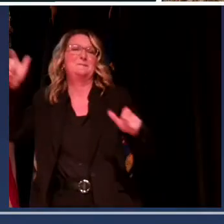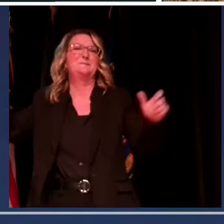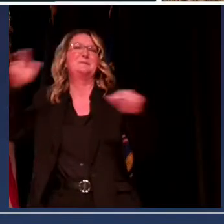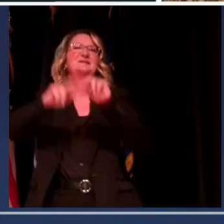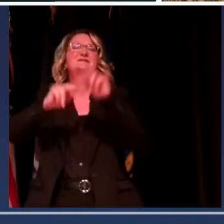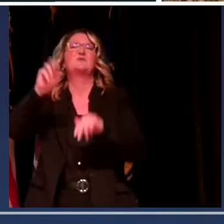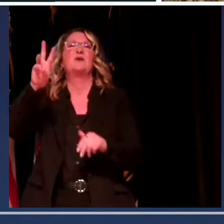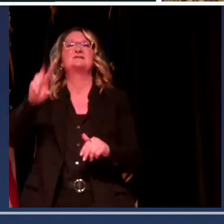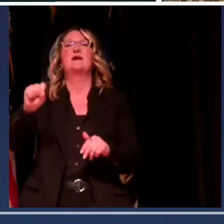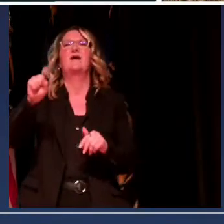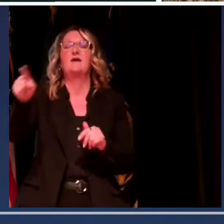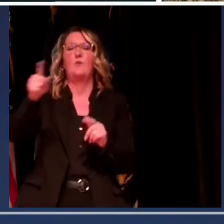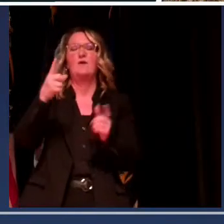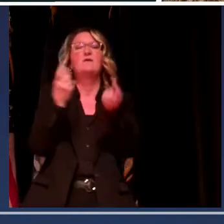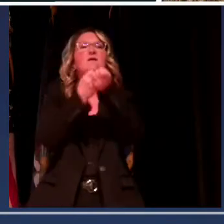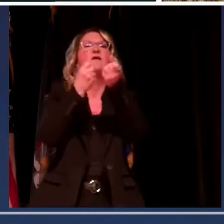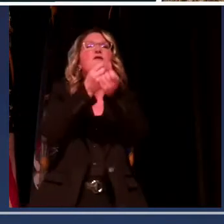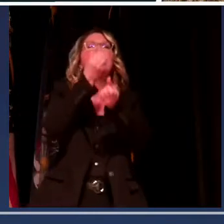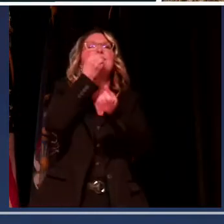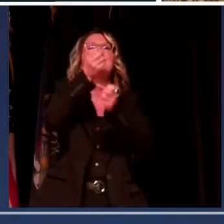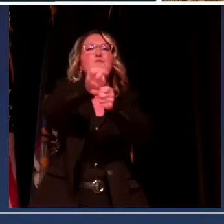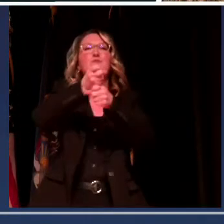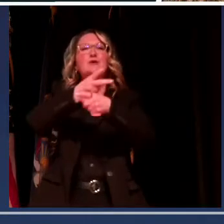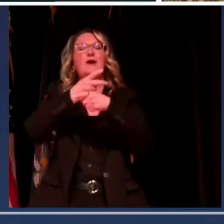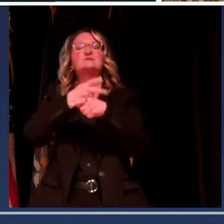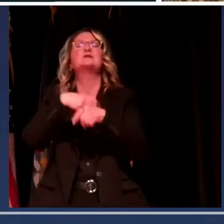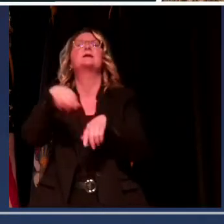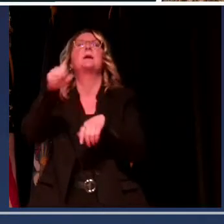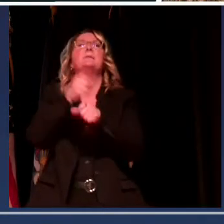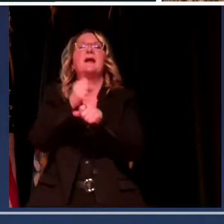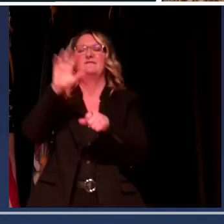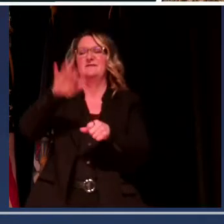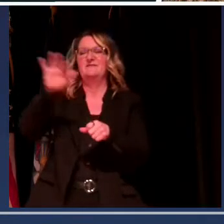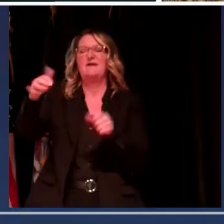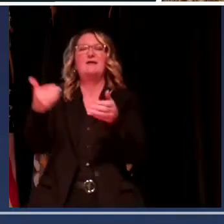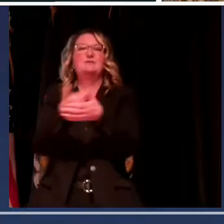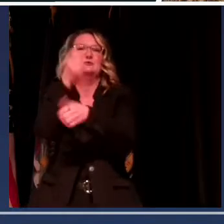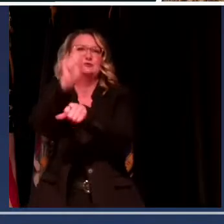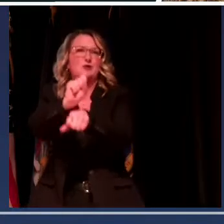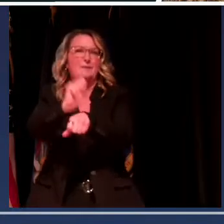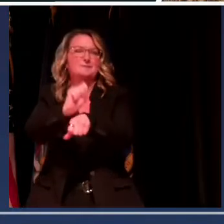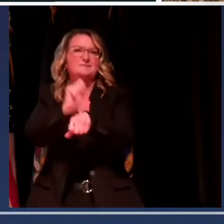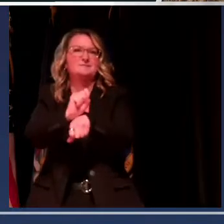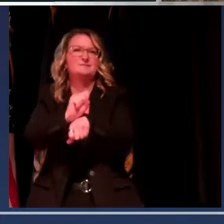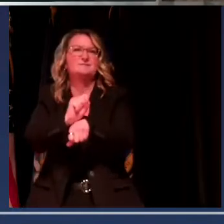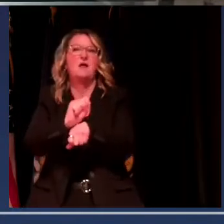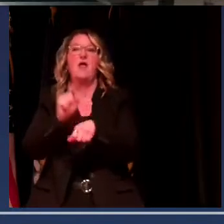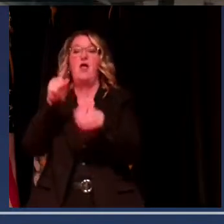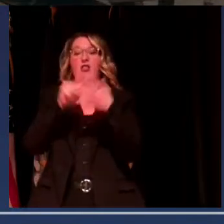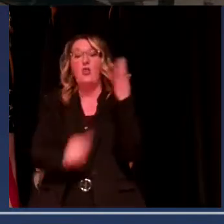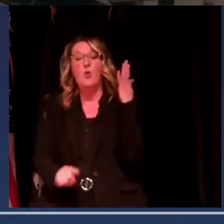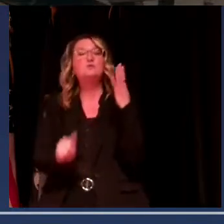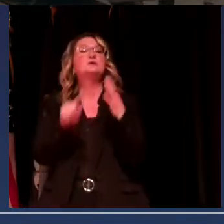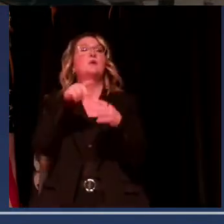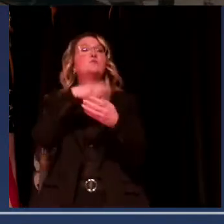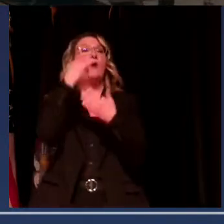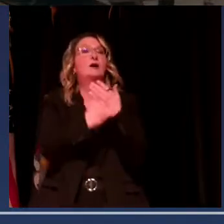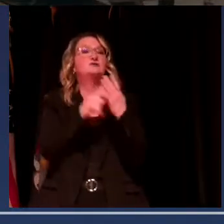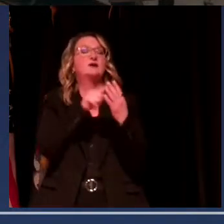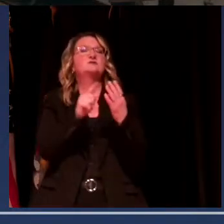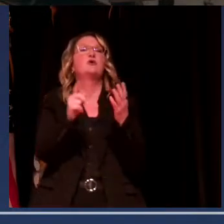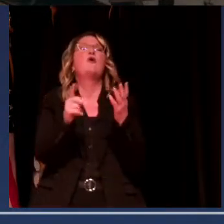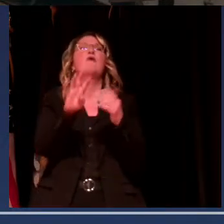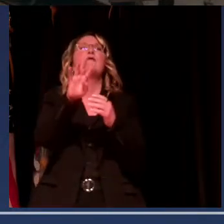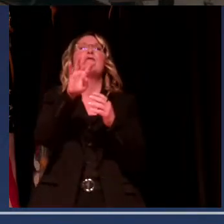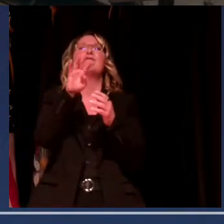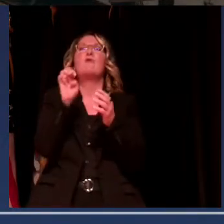of our food production industry and creating 55 new jobs. In those 4 projects alone, nearly